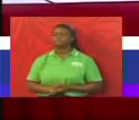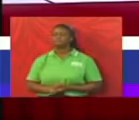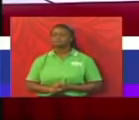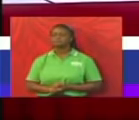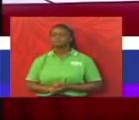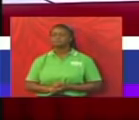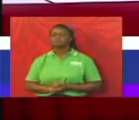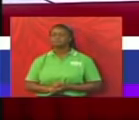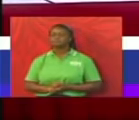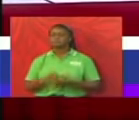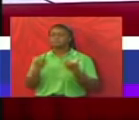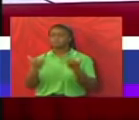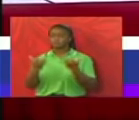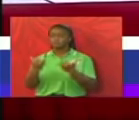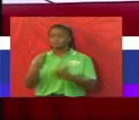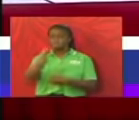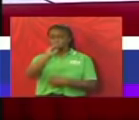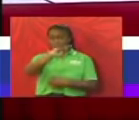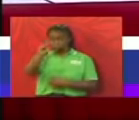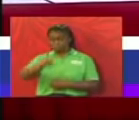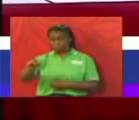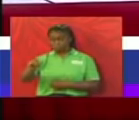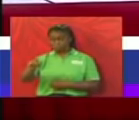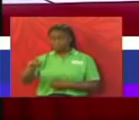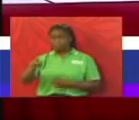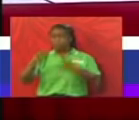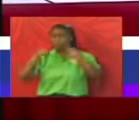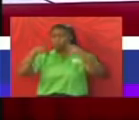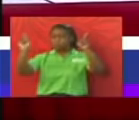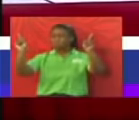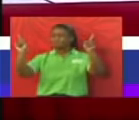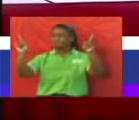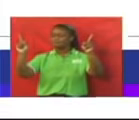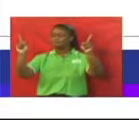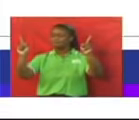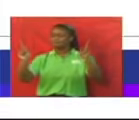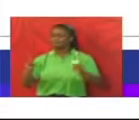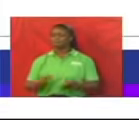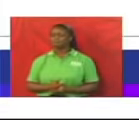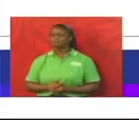to azpnews.com for your two questions.